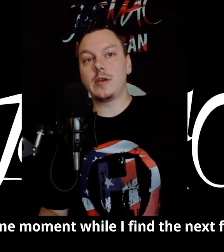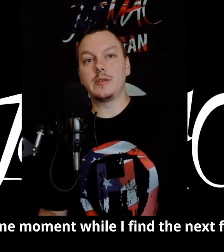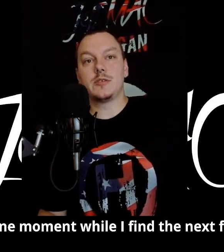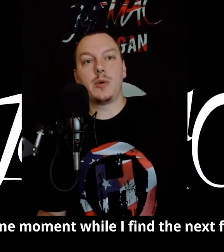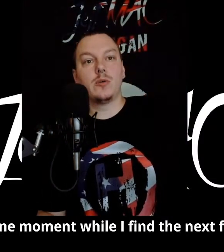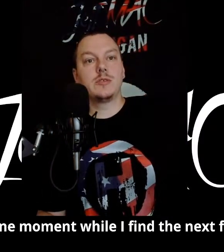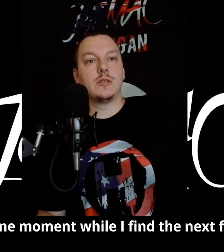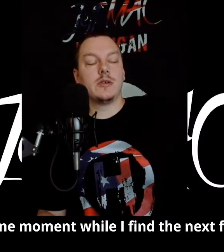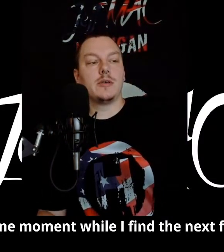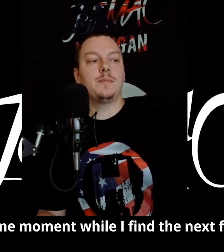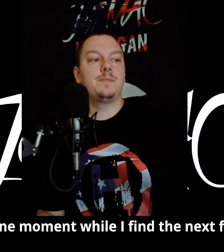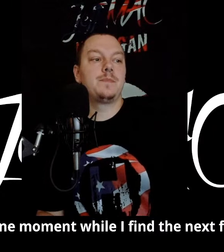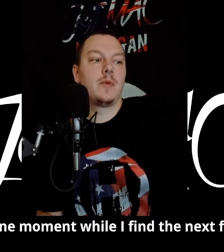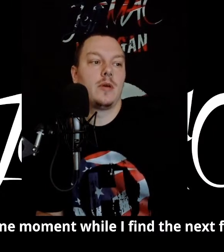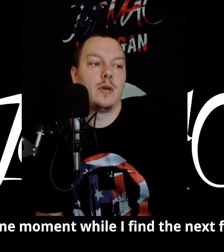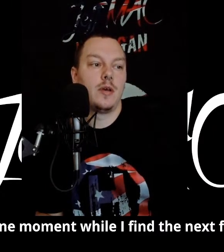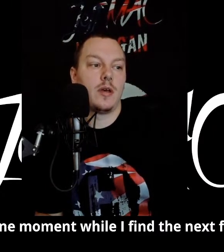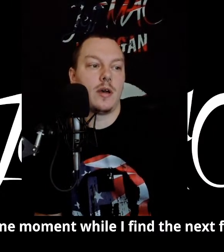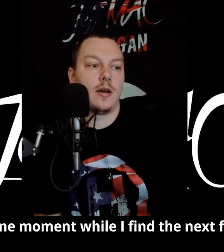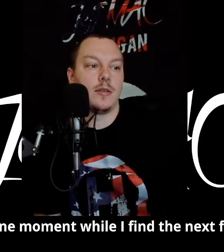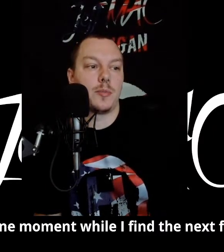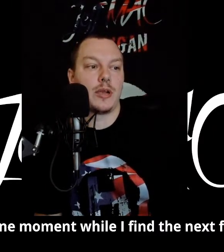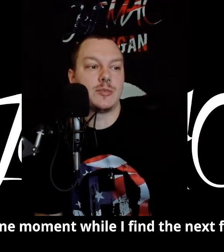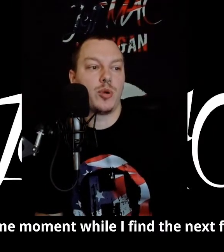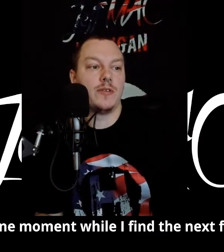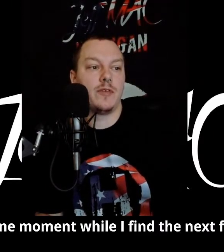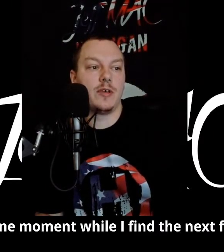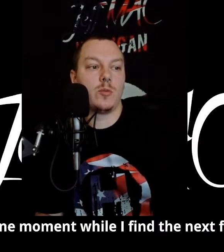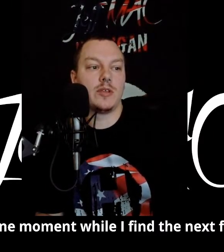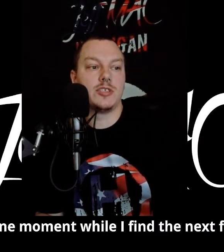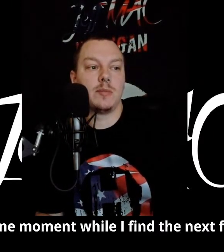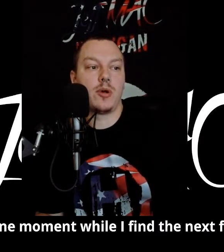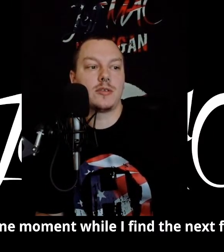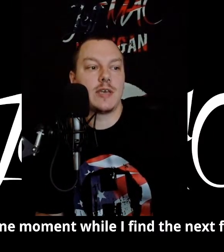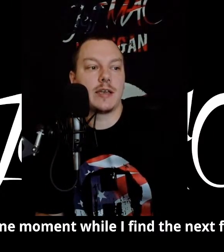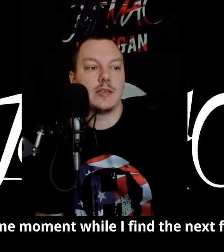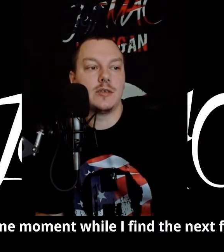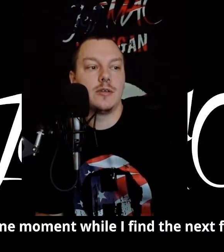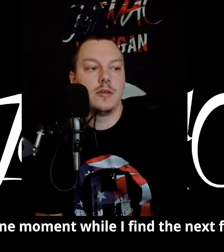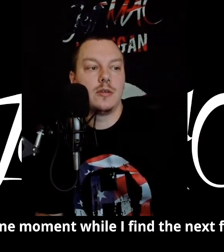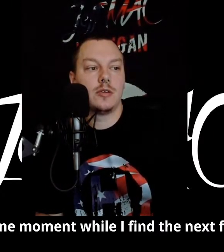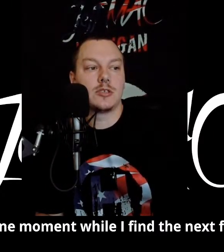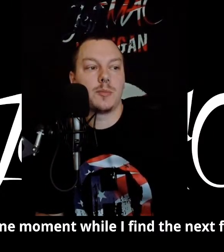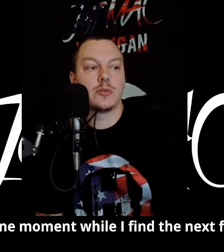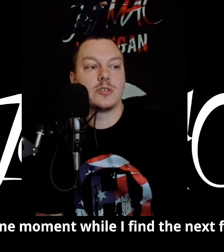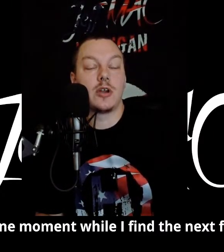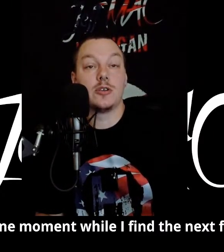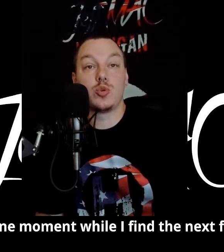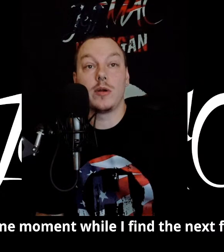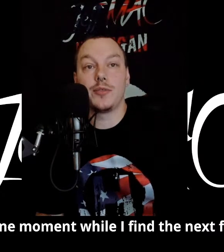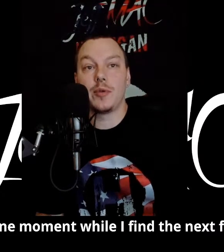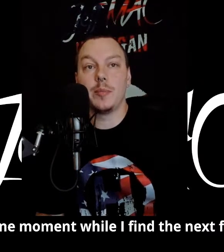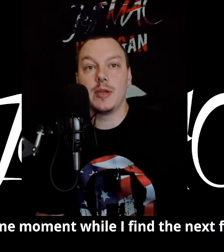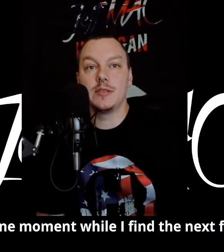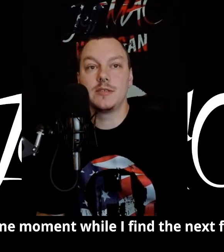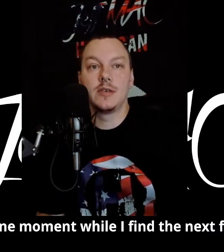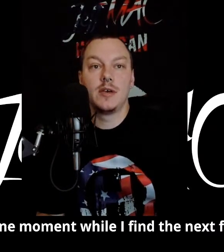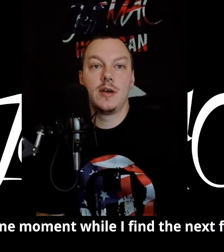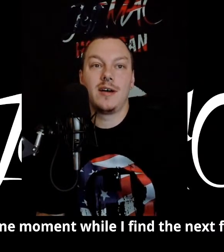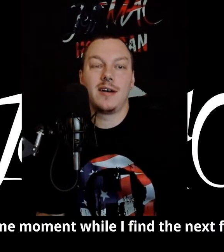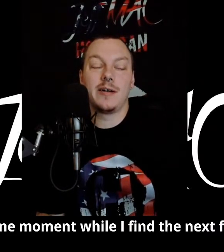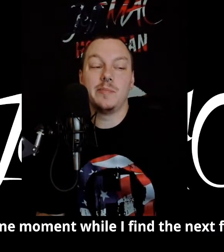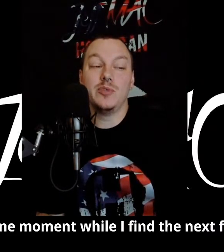All right. Supposedly, the press briefing with Jen Balsacki is supposed to start in 23